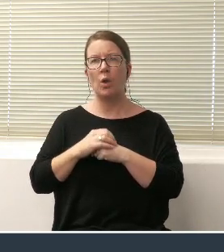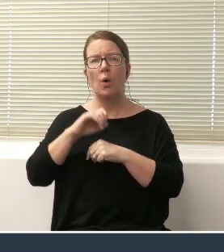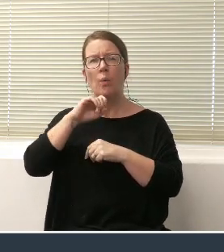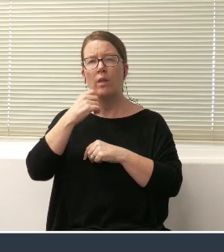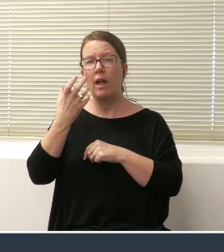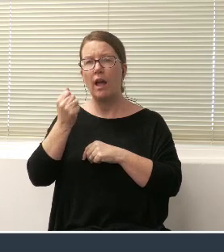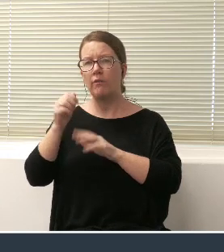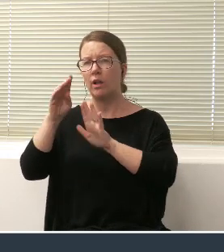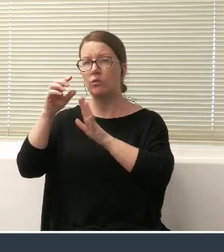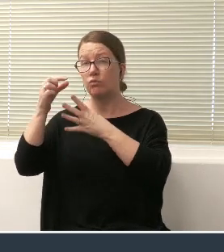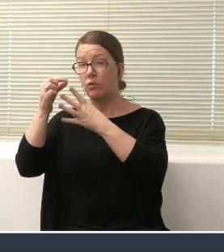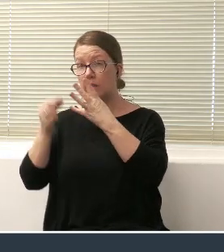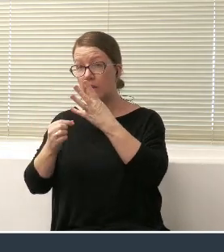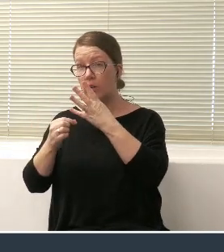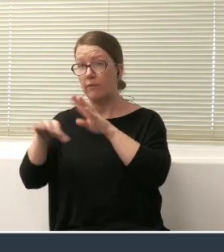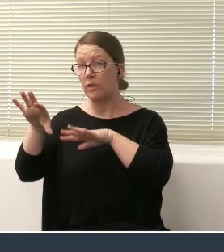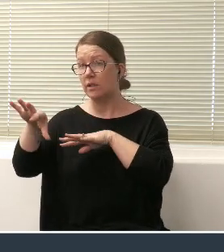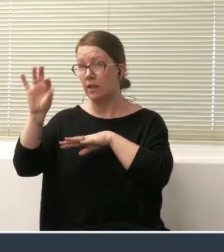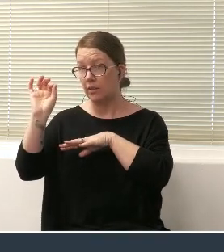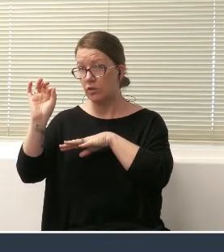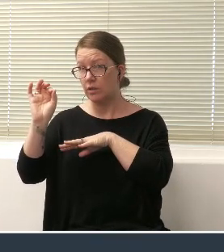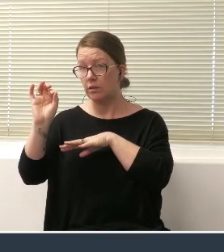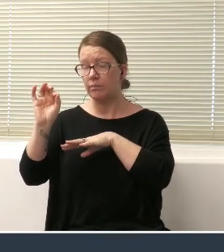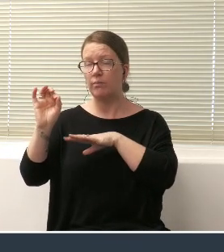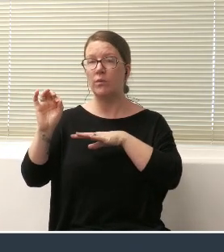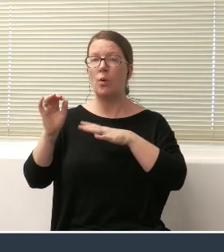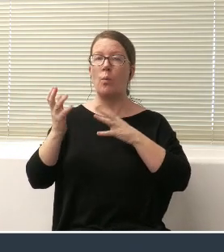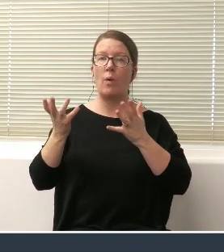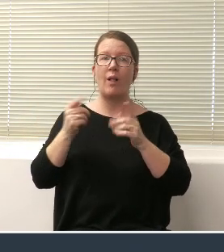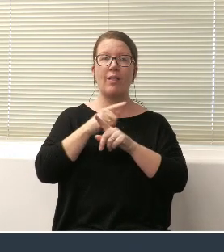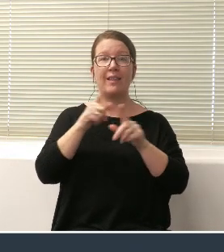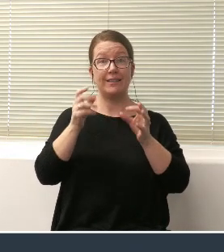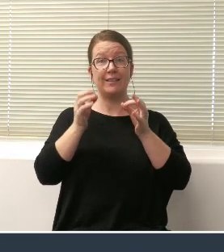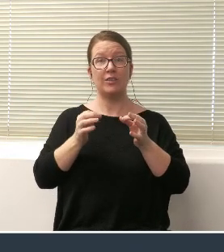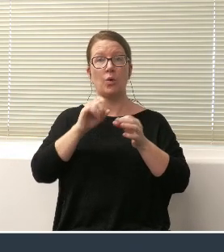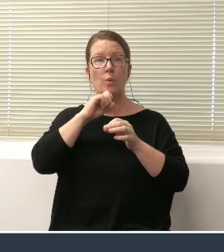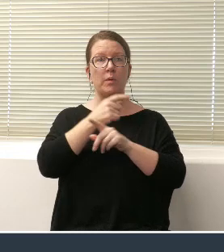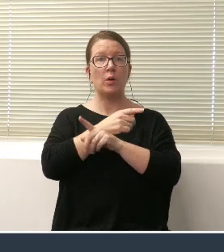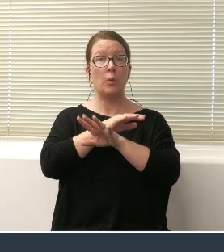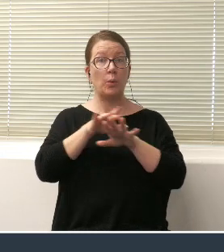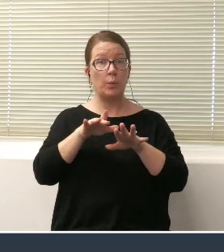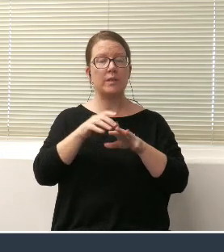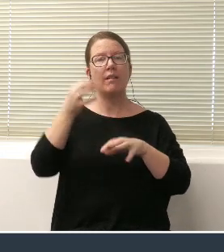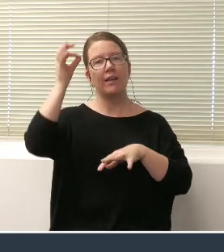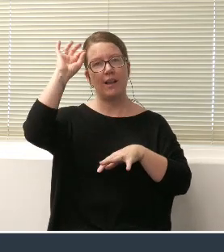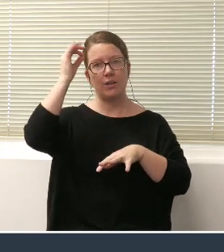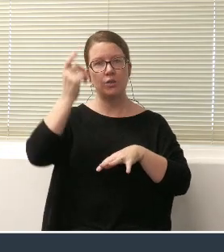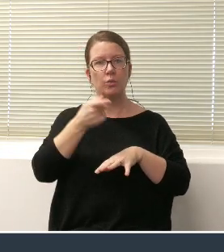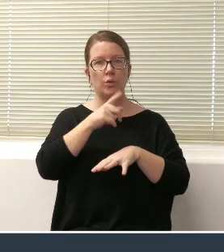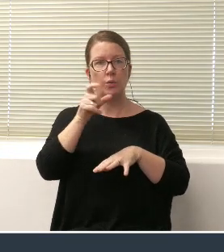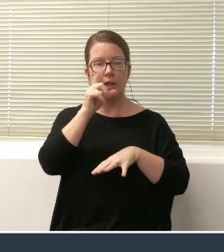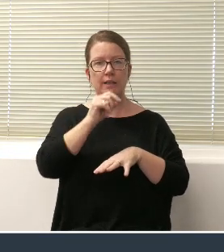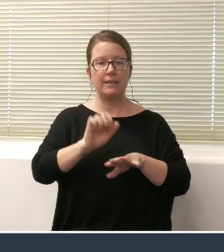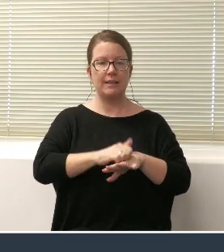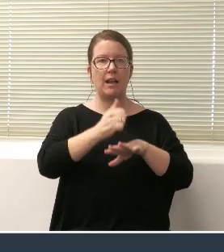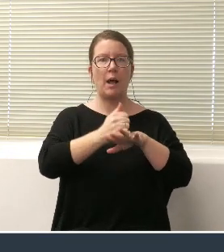selection criteria? So that would be a decision of this council, and council could decide to either appoint a